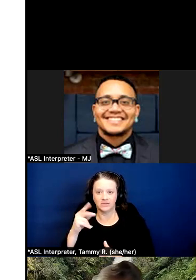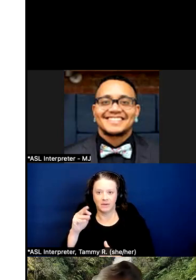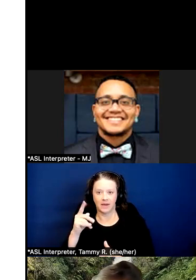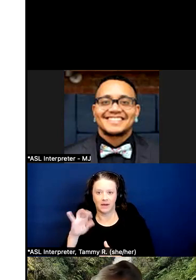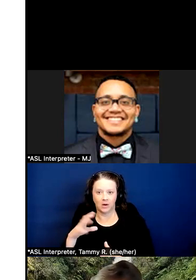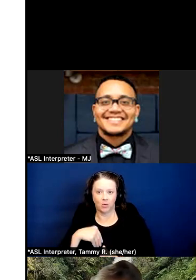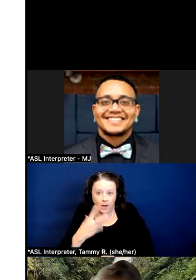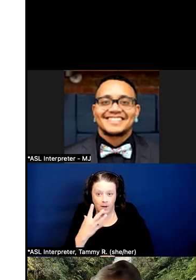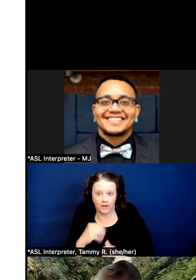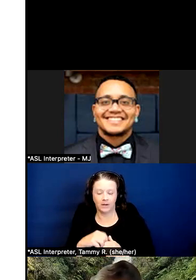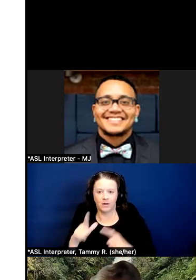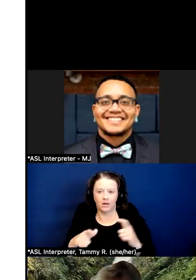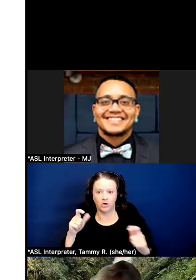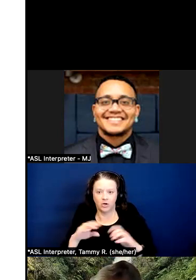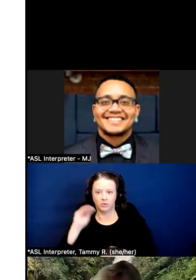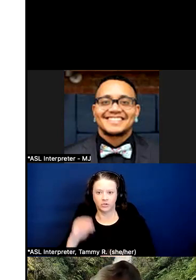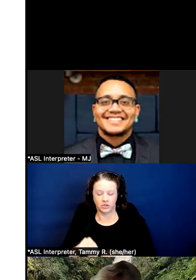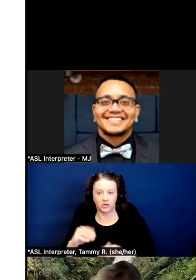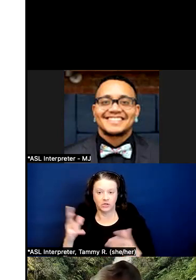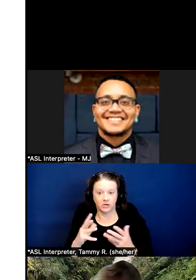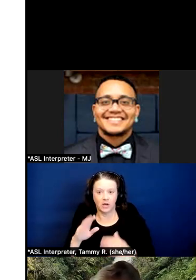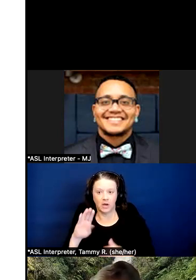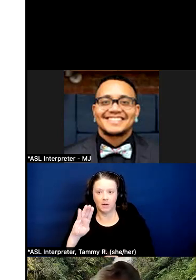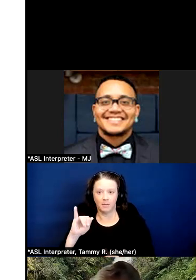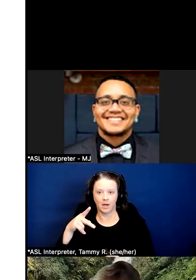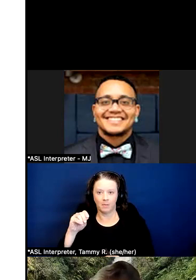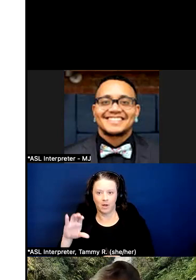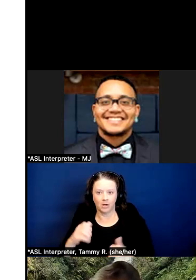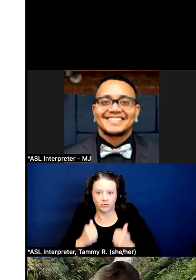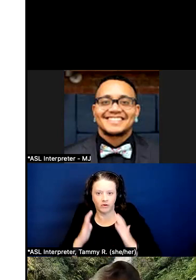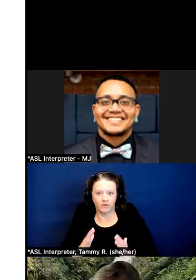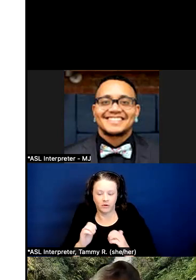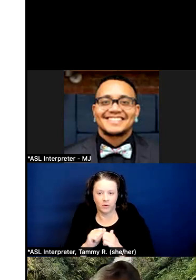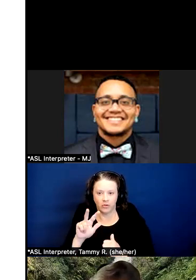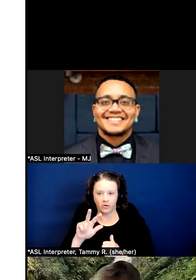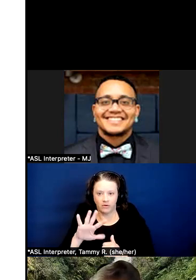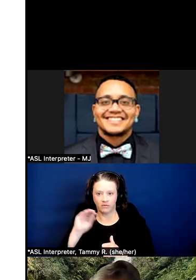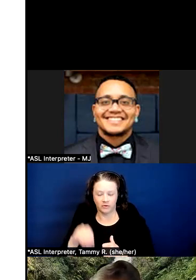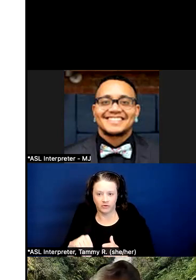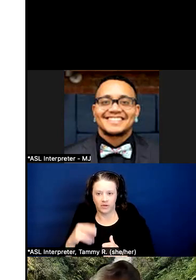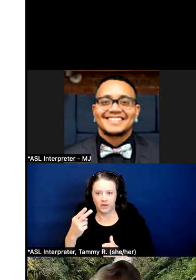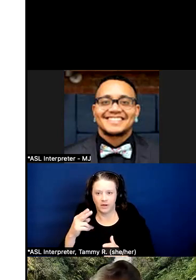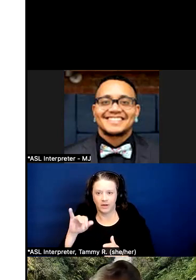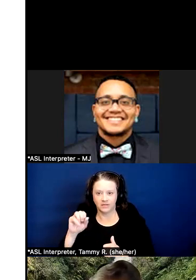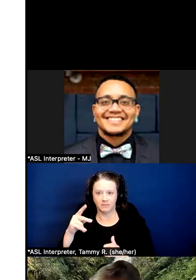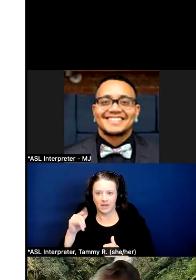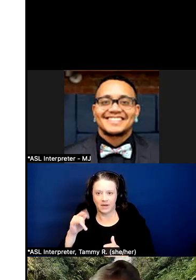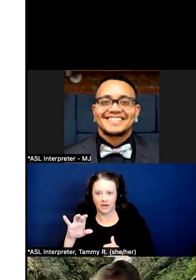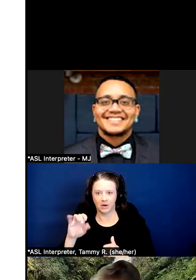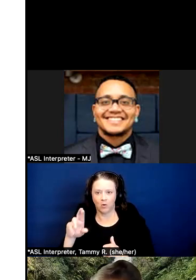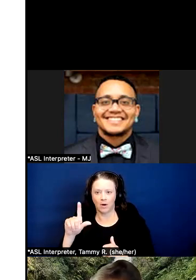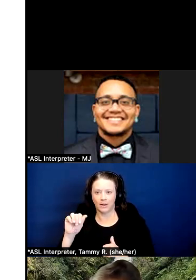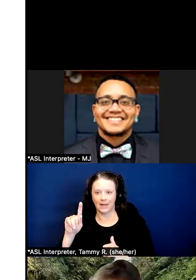largest percentage were BIPOC survivors, with 35% Hispanic or Latinx,